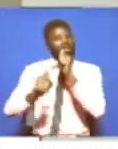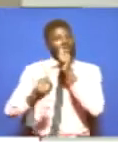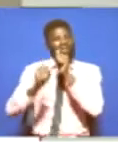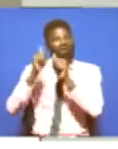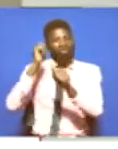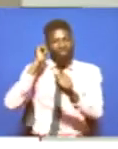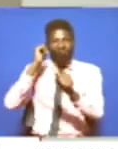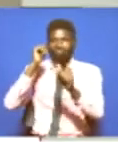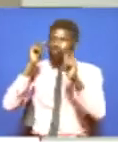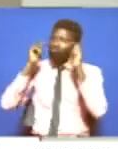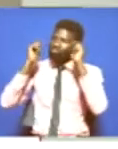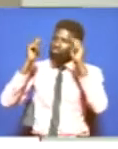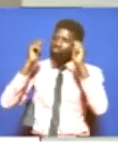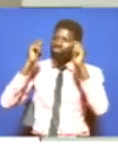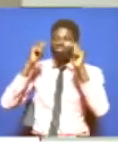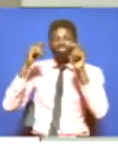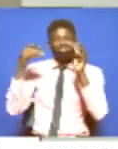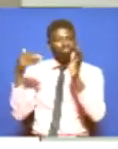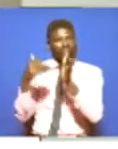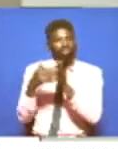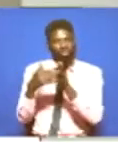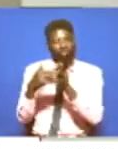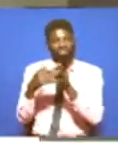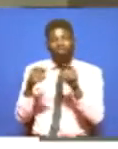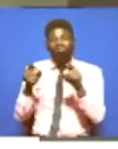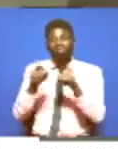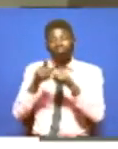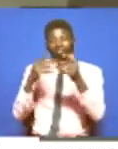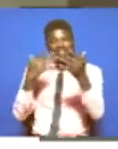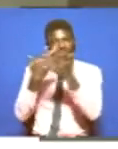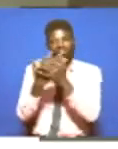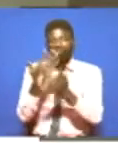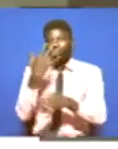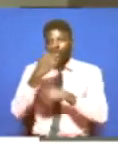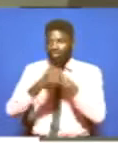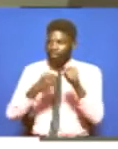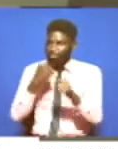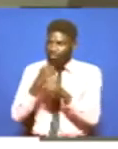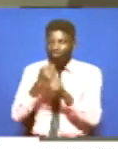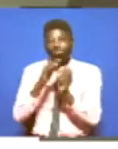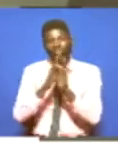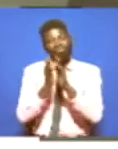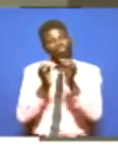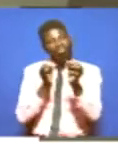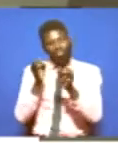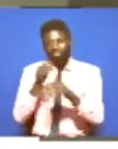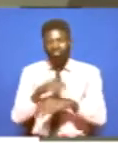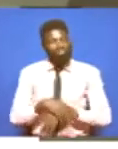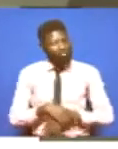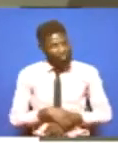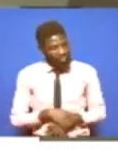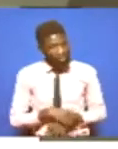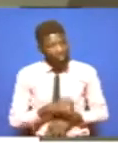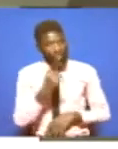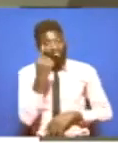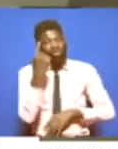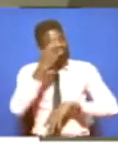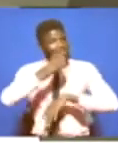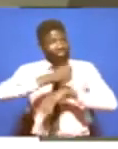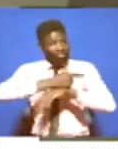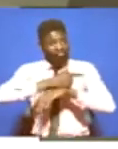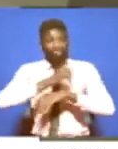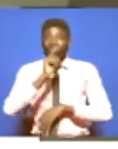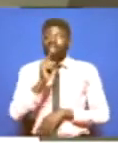Yes. And you got jailed for 5 years. 5 years. Tell us that story. I'm telling you. So one day, first of all,